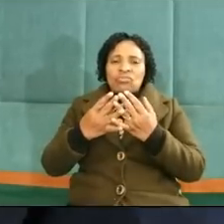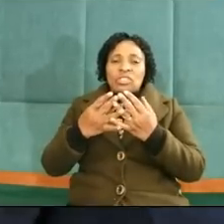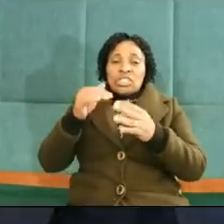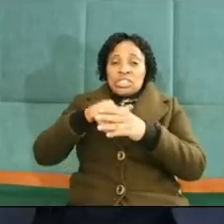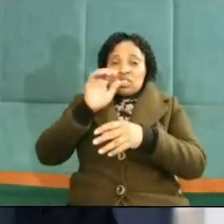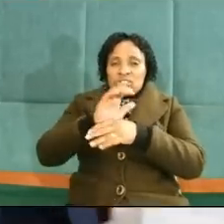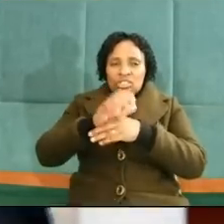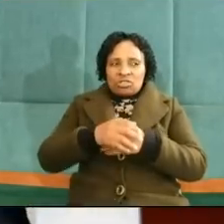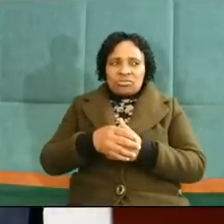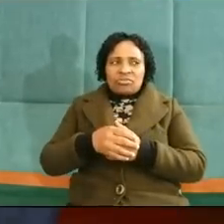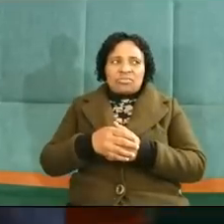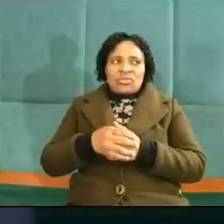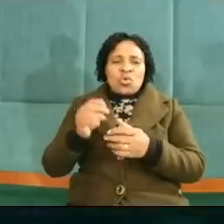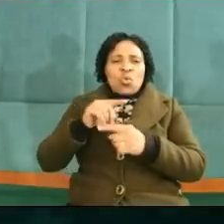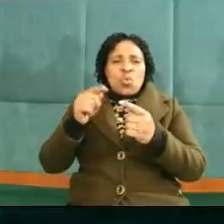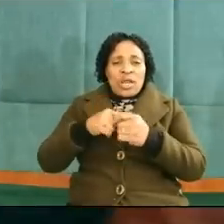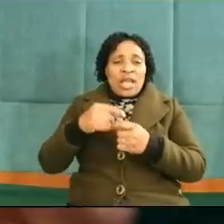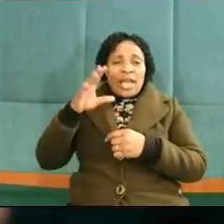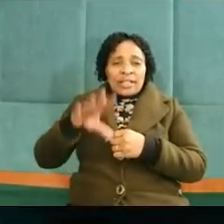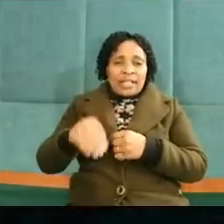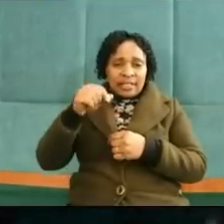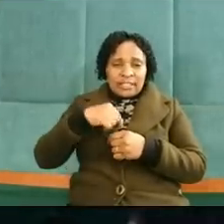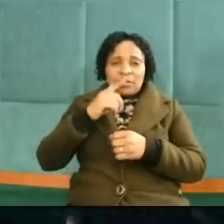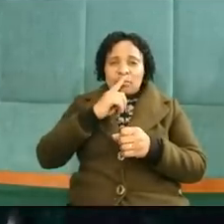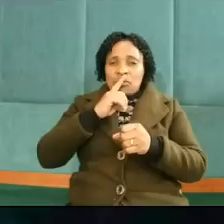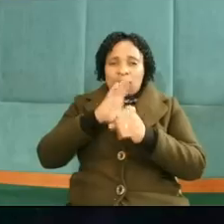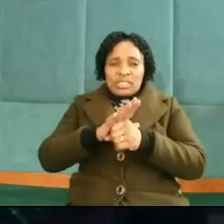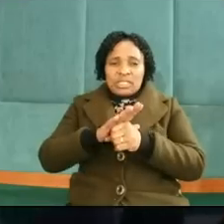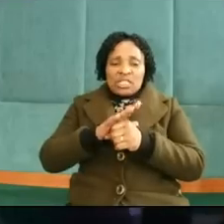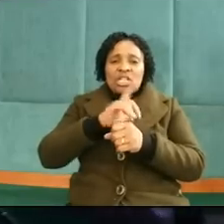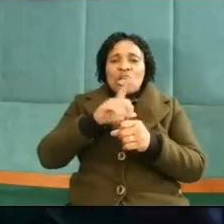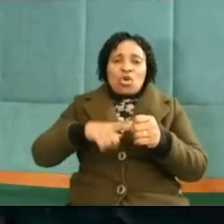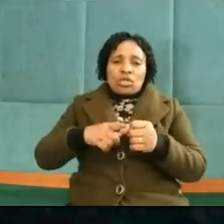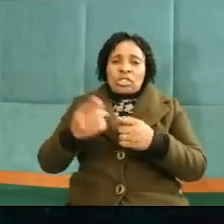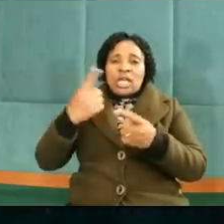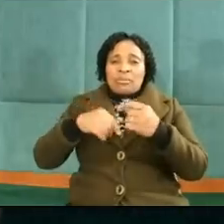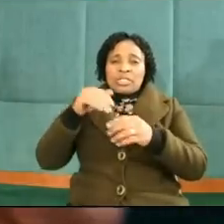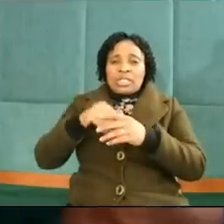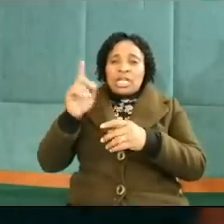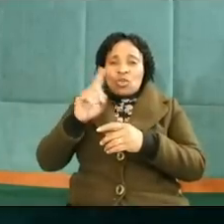us in church. If when I take the plane, the Lord comes before I ever land back in